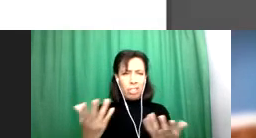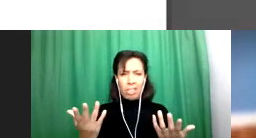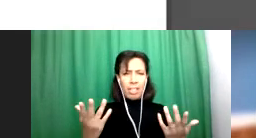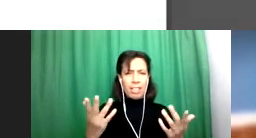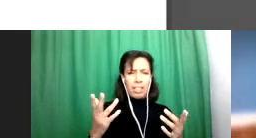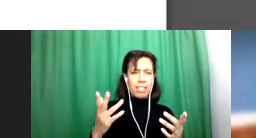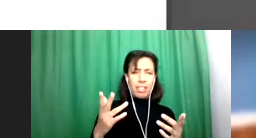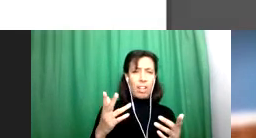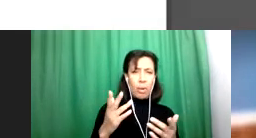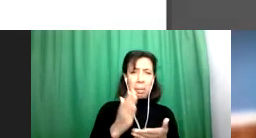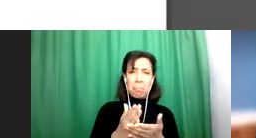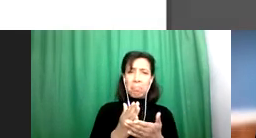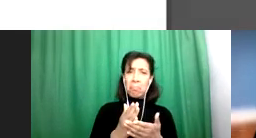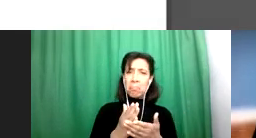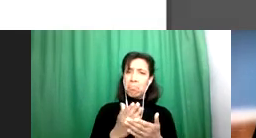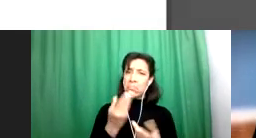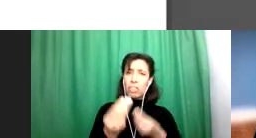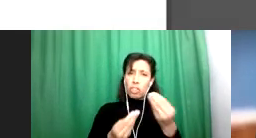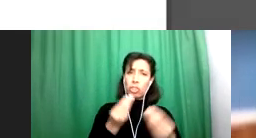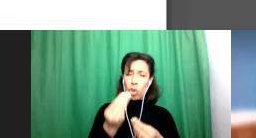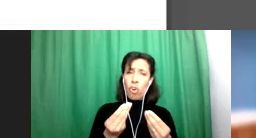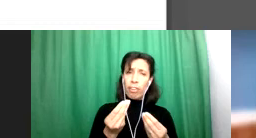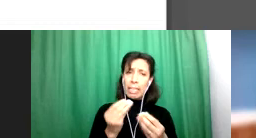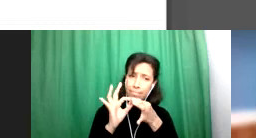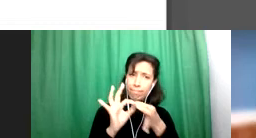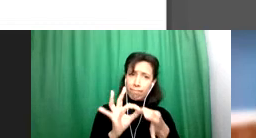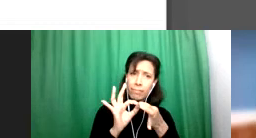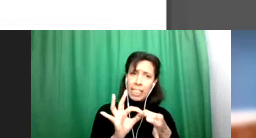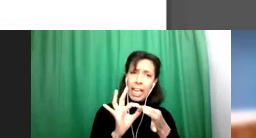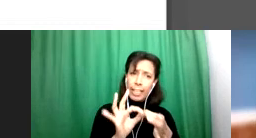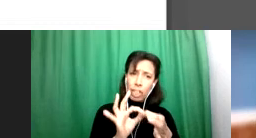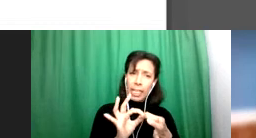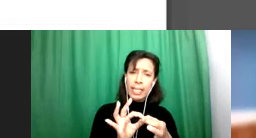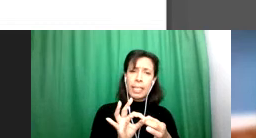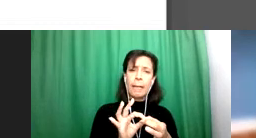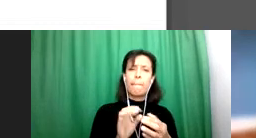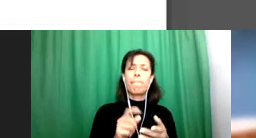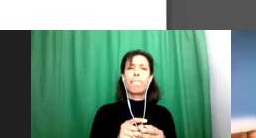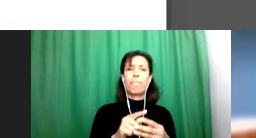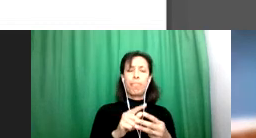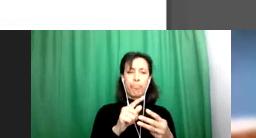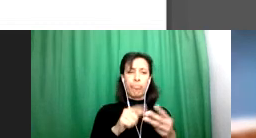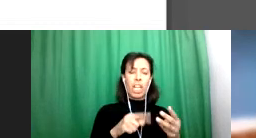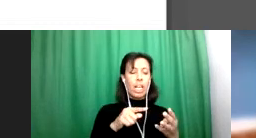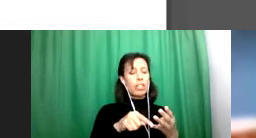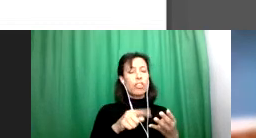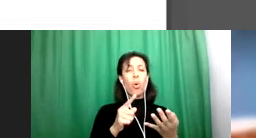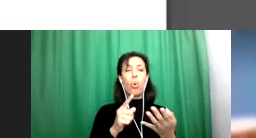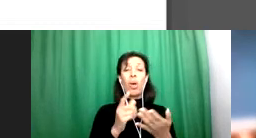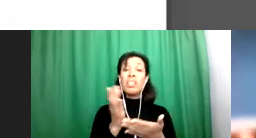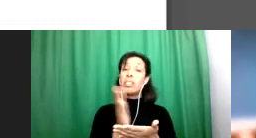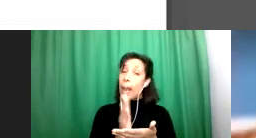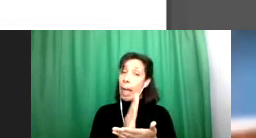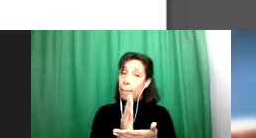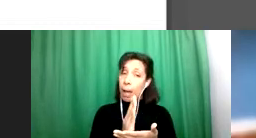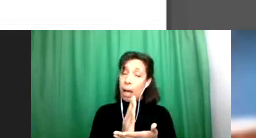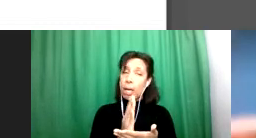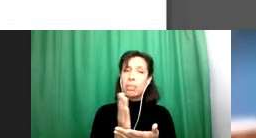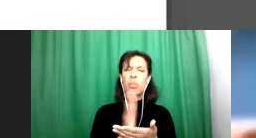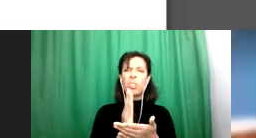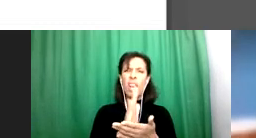etc. So yeah, absolutely, the story engages the reader. Is there a dilemma? So a dilemma is when you're faced with something, and